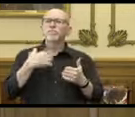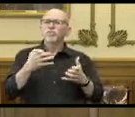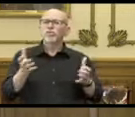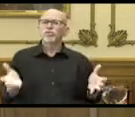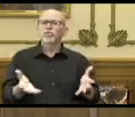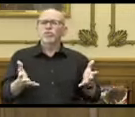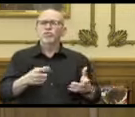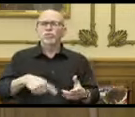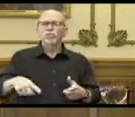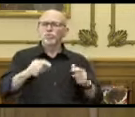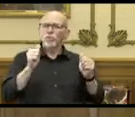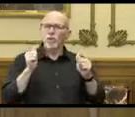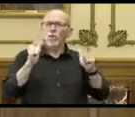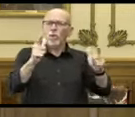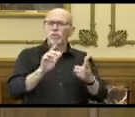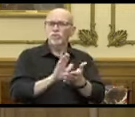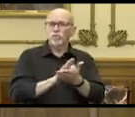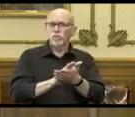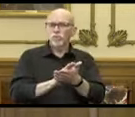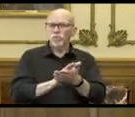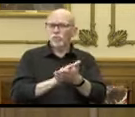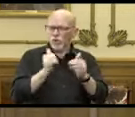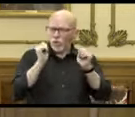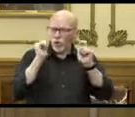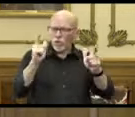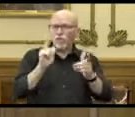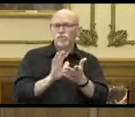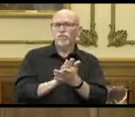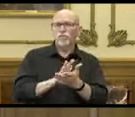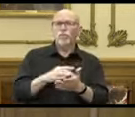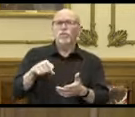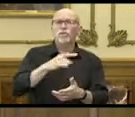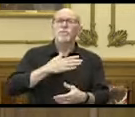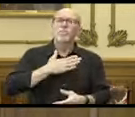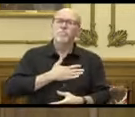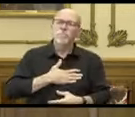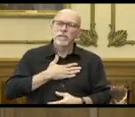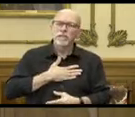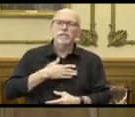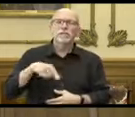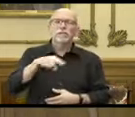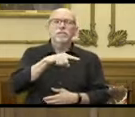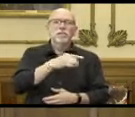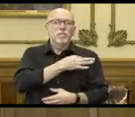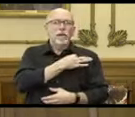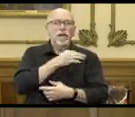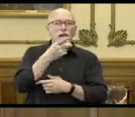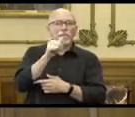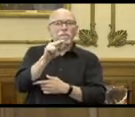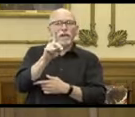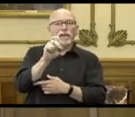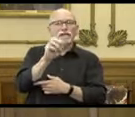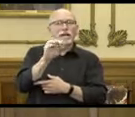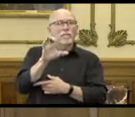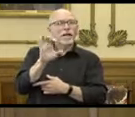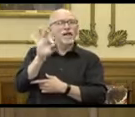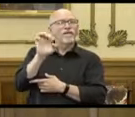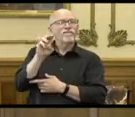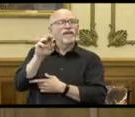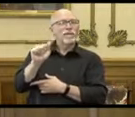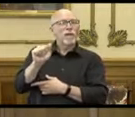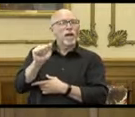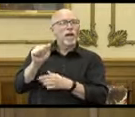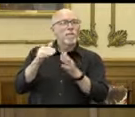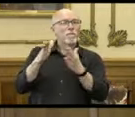all schools, every one of them, to apply to the Pandemic FEMA Public Assistance